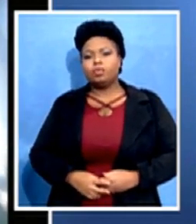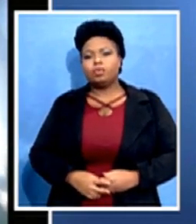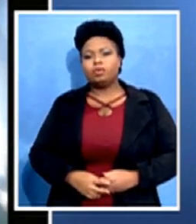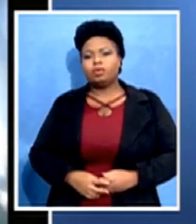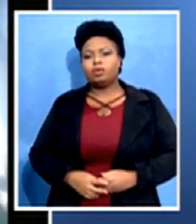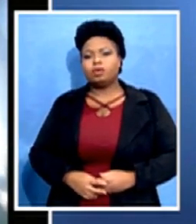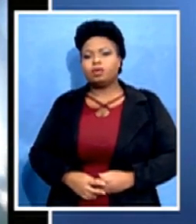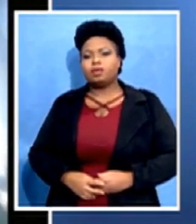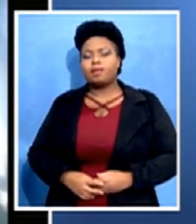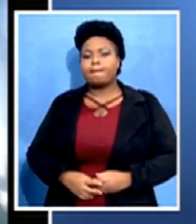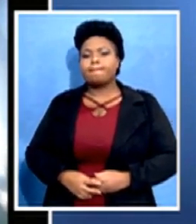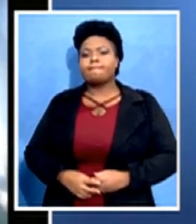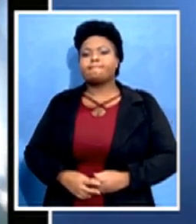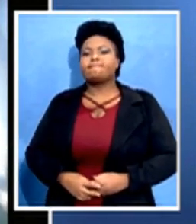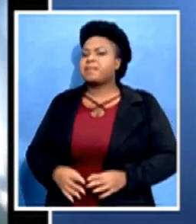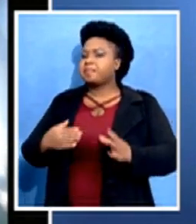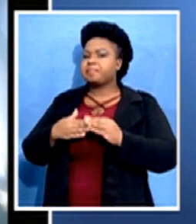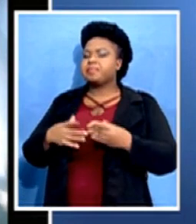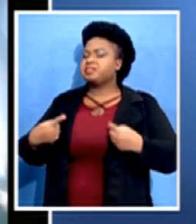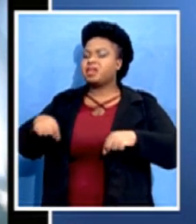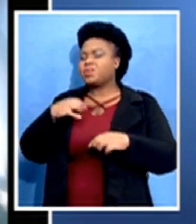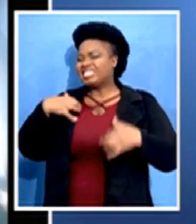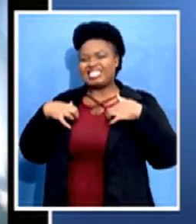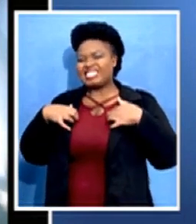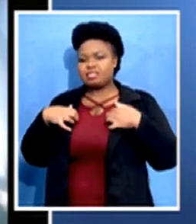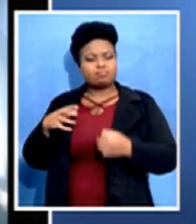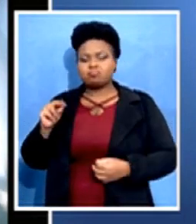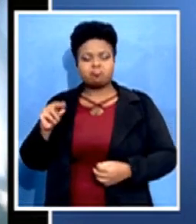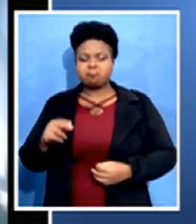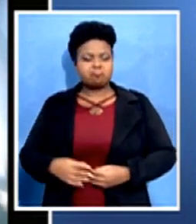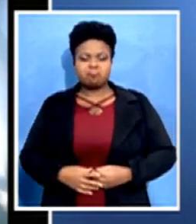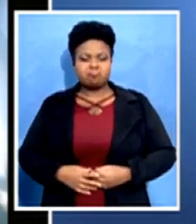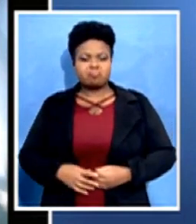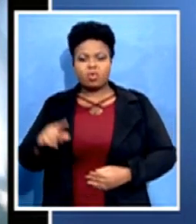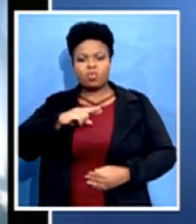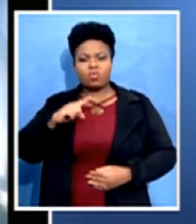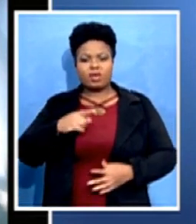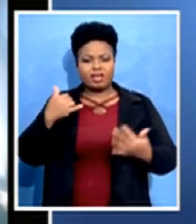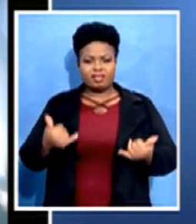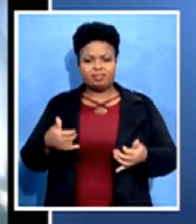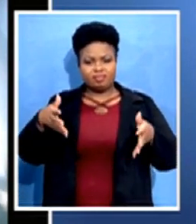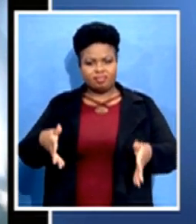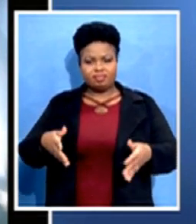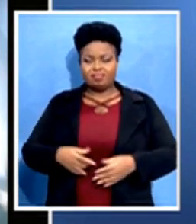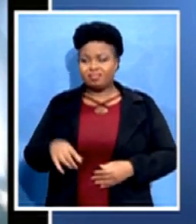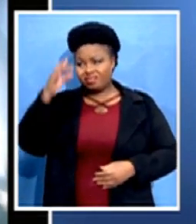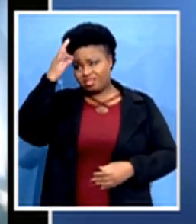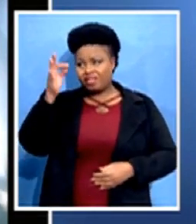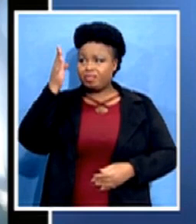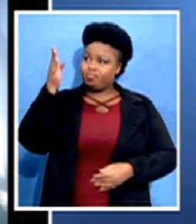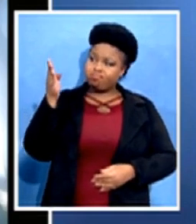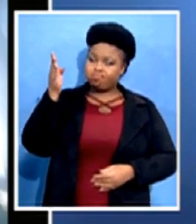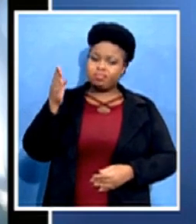excited. We are not excited because here we are dealing with a government who has proven